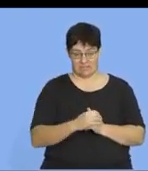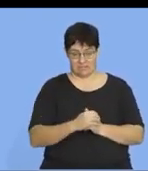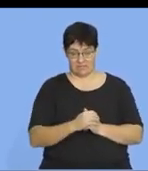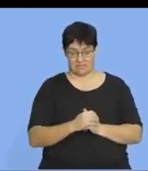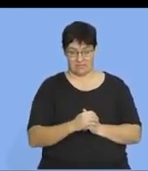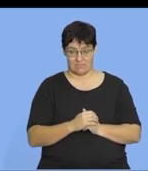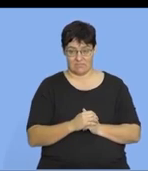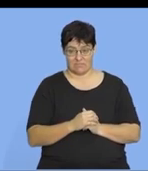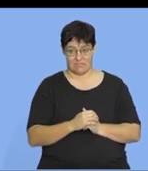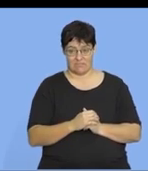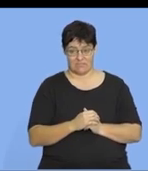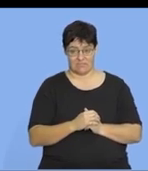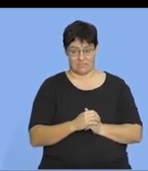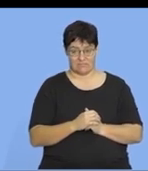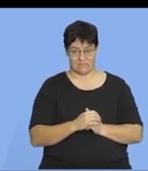500.